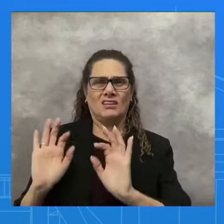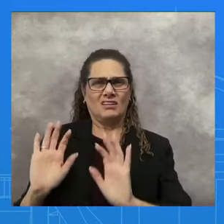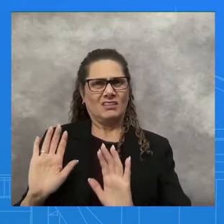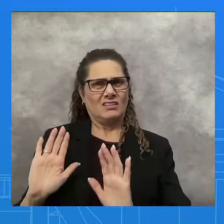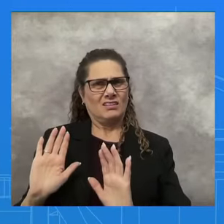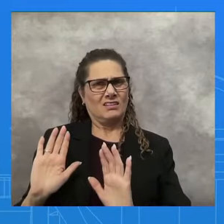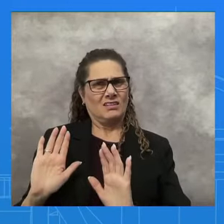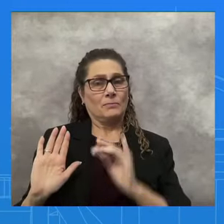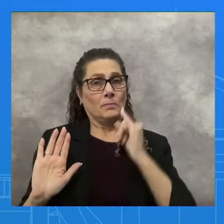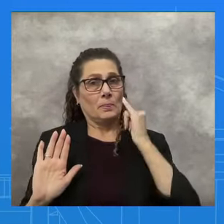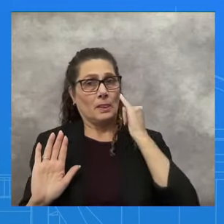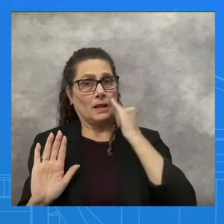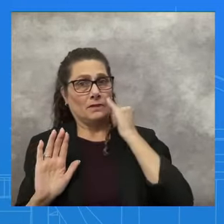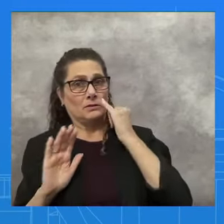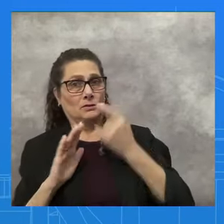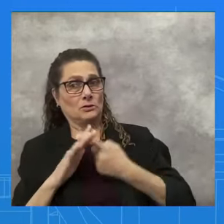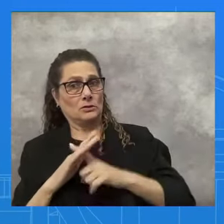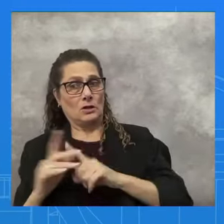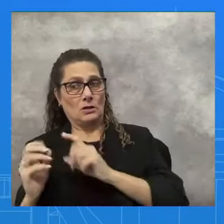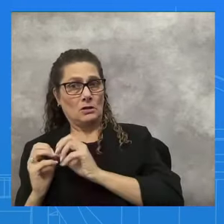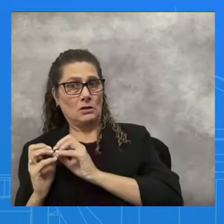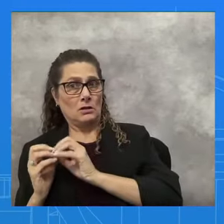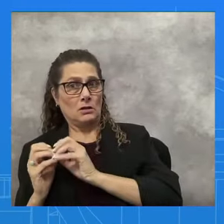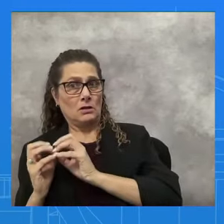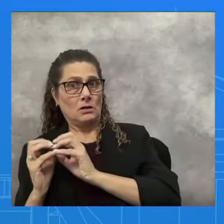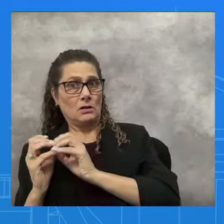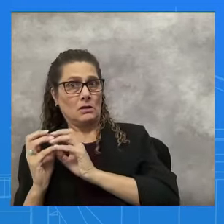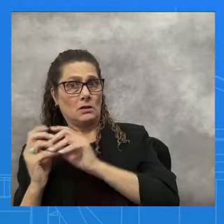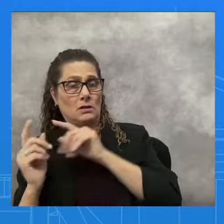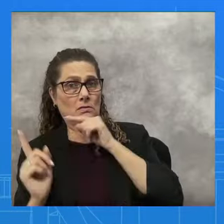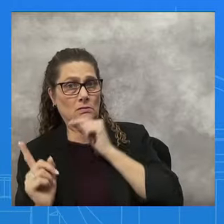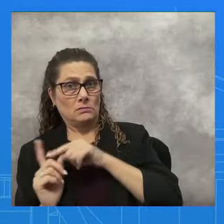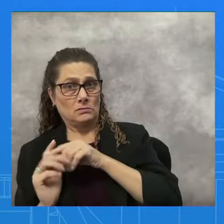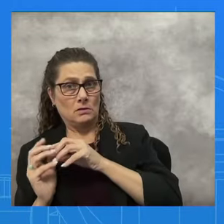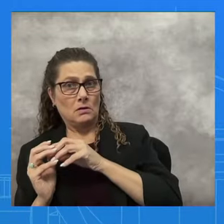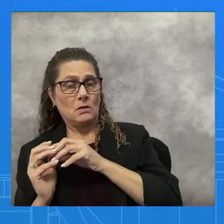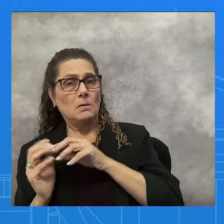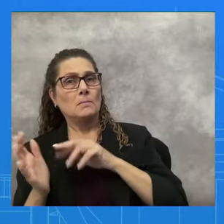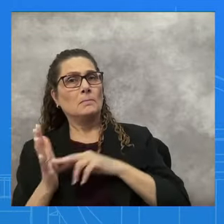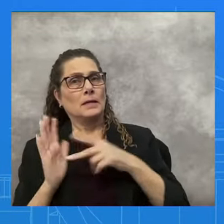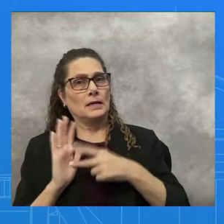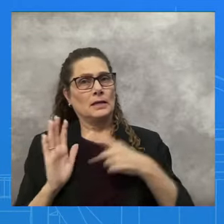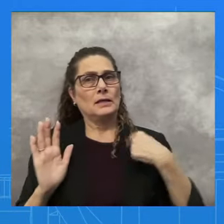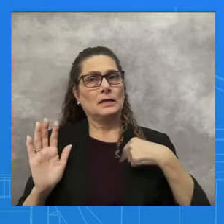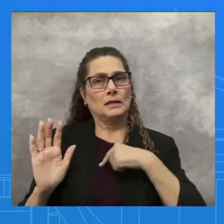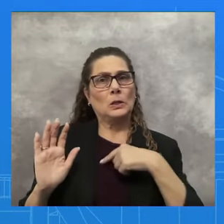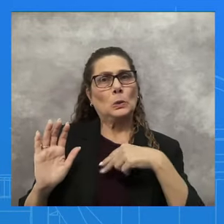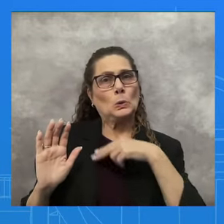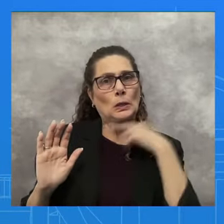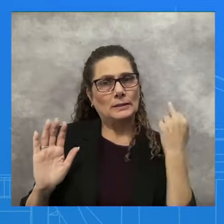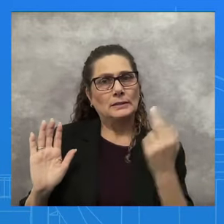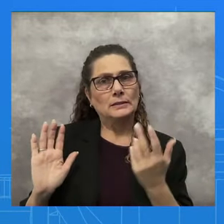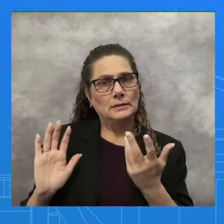tell us when that and why would it go up higher? It's difficult to answer that question at this point. When we're talking about